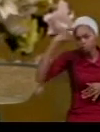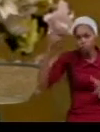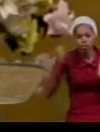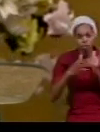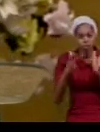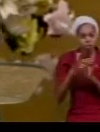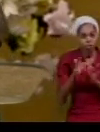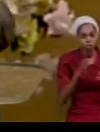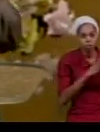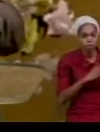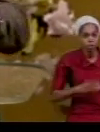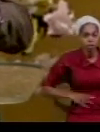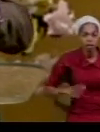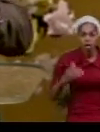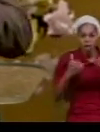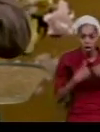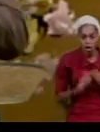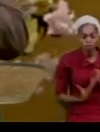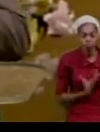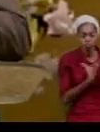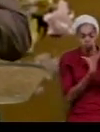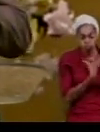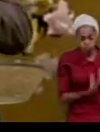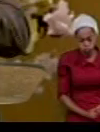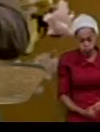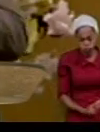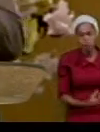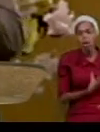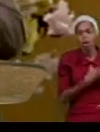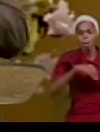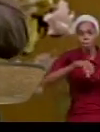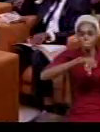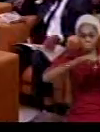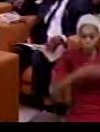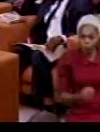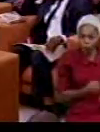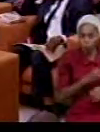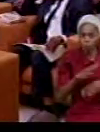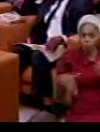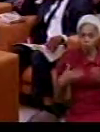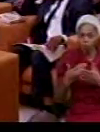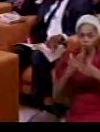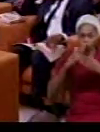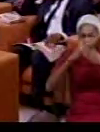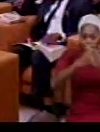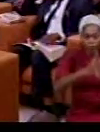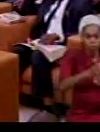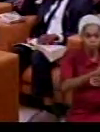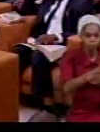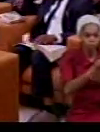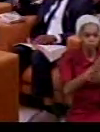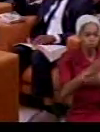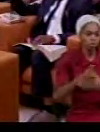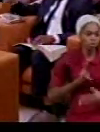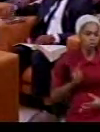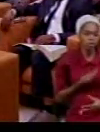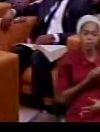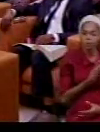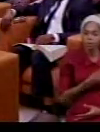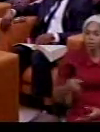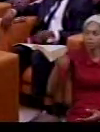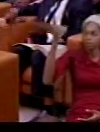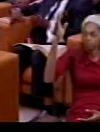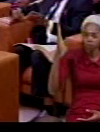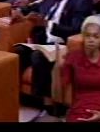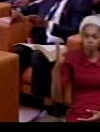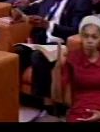partition between us. As we saw in the book of Ephesians chapter 2, he said he has broken the wall of